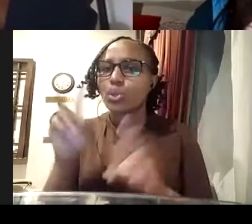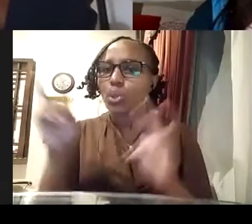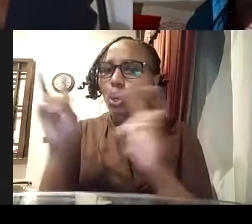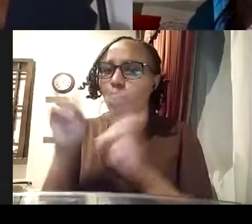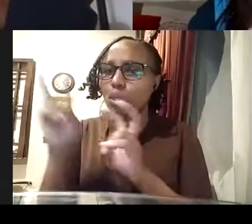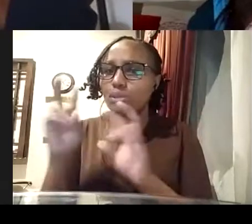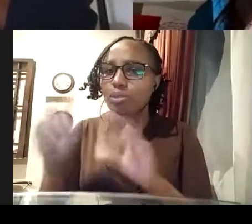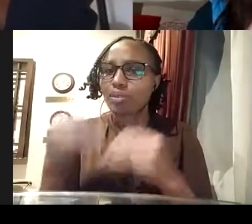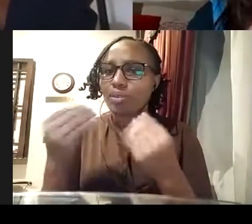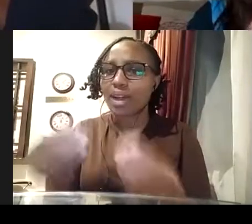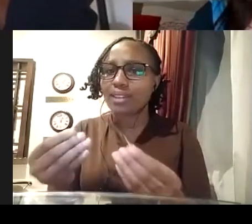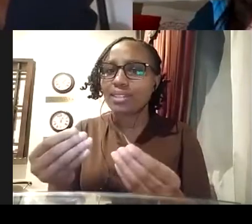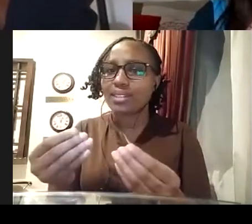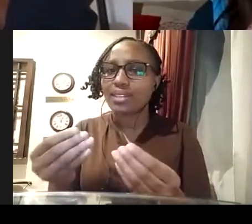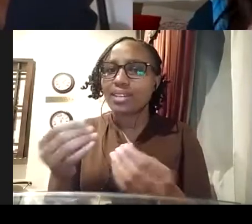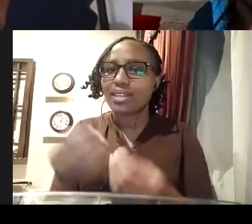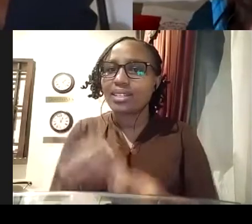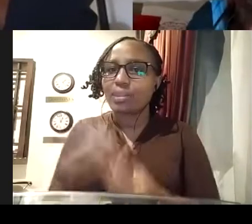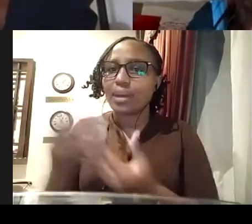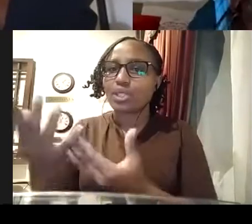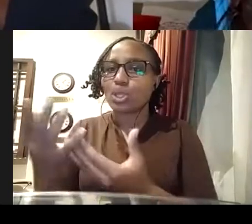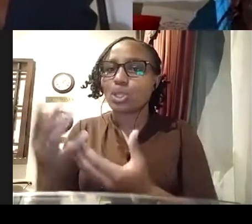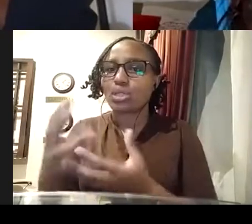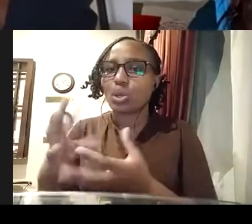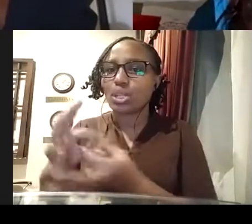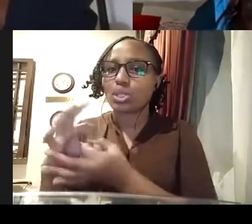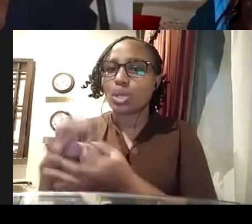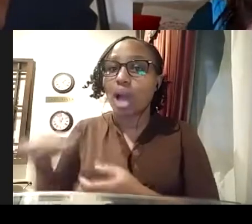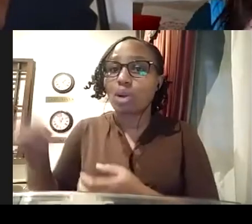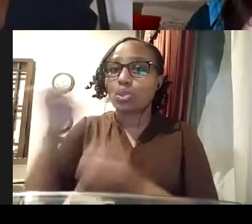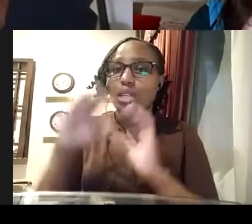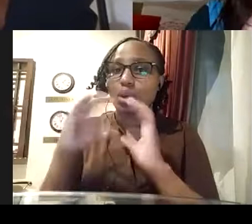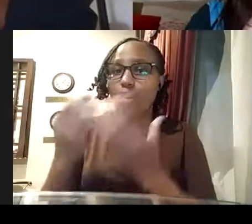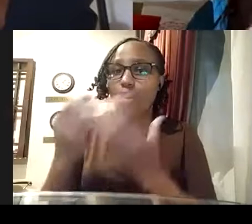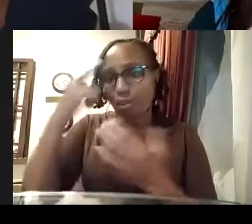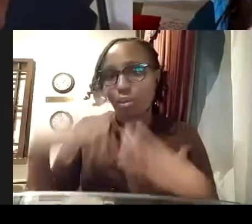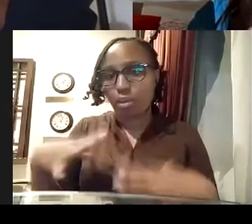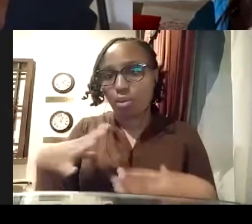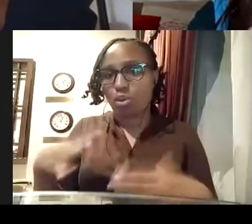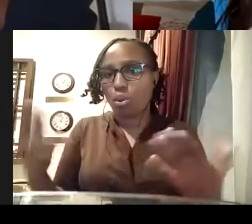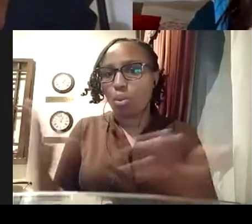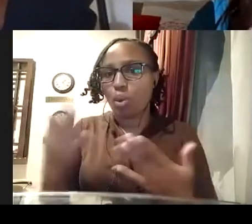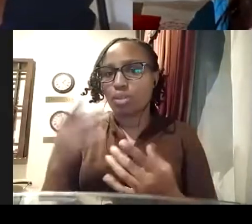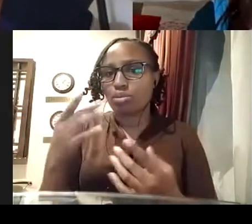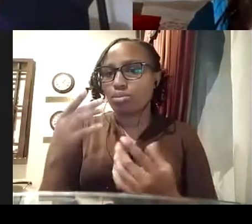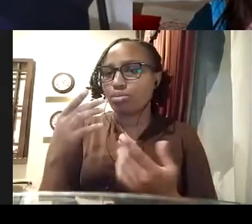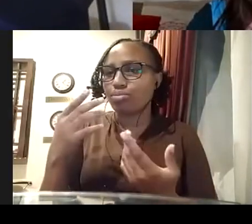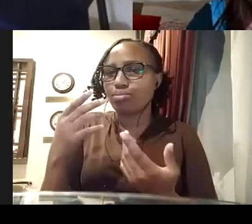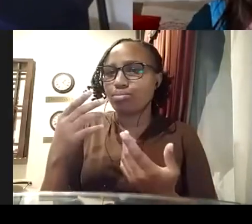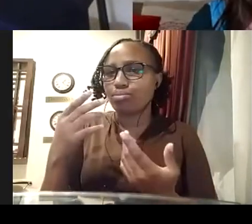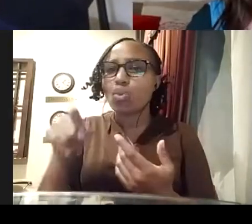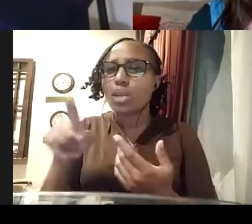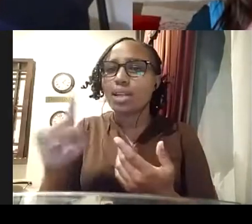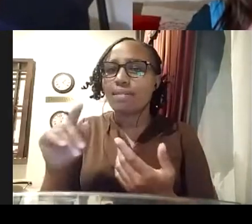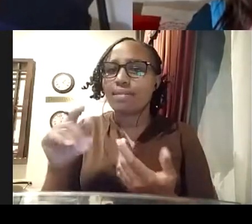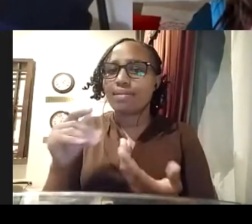creative inspiration and connection across the globe for people, where do you look for that for yourself in terms of your own sort of